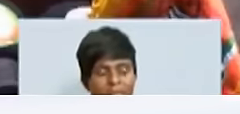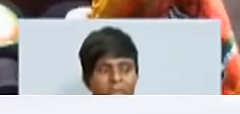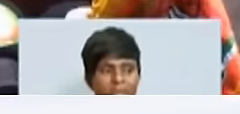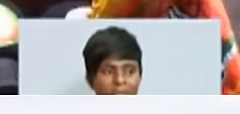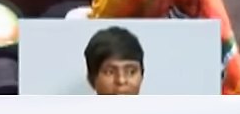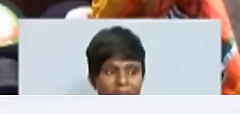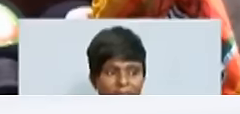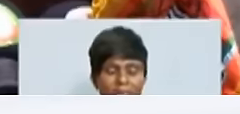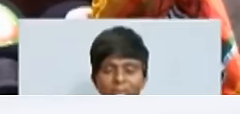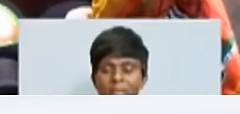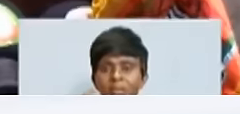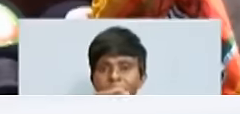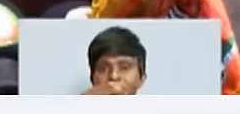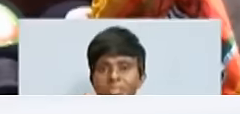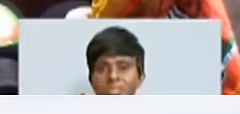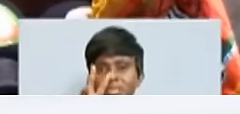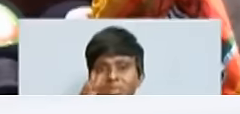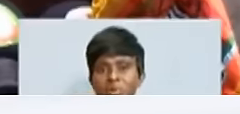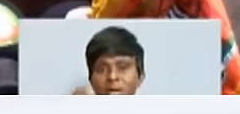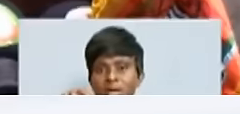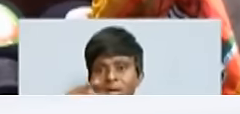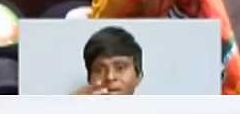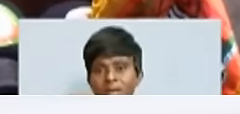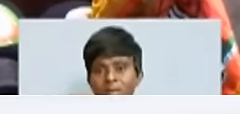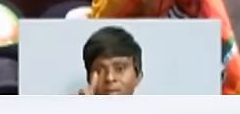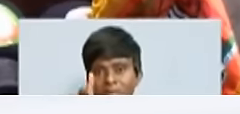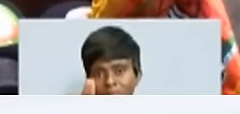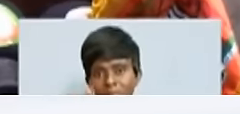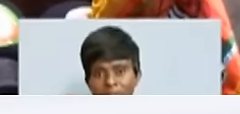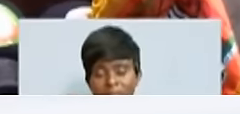in Shuangandu of Muchinga Province,